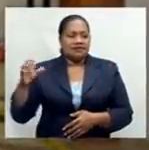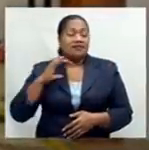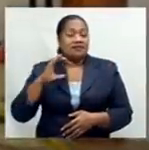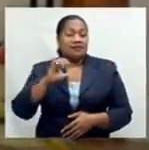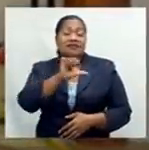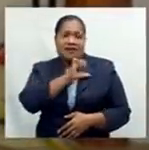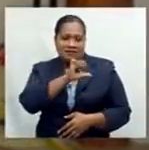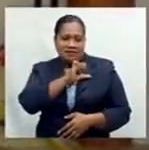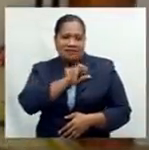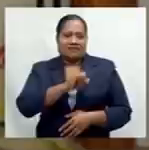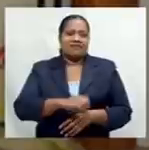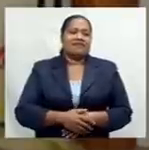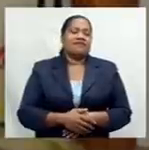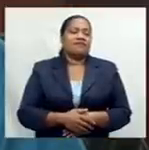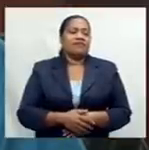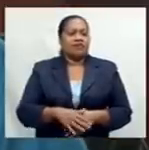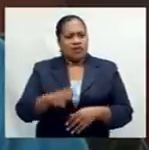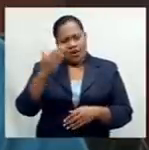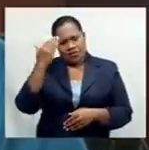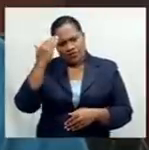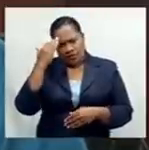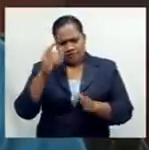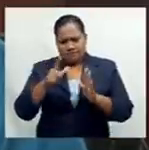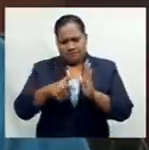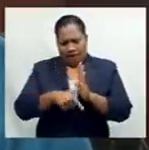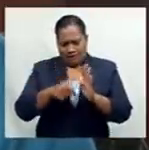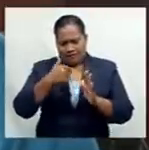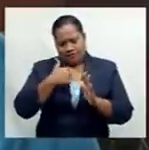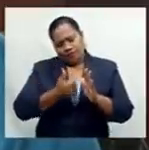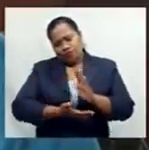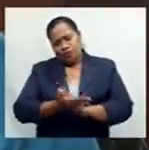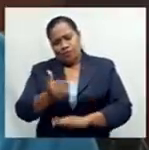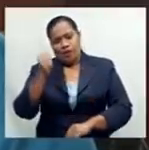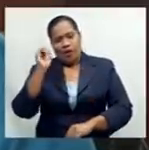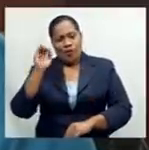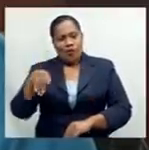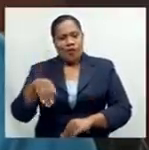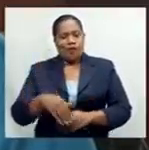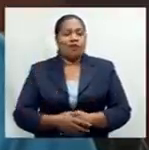I thought that it's time for me to go back home and